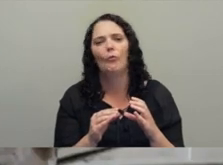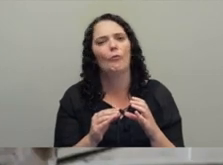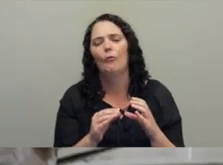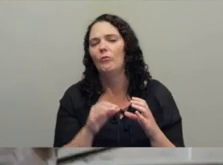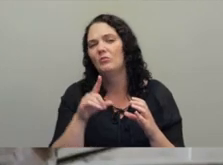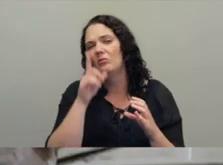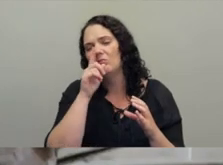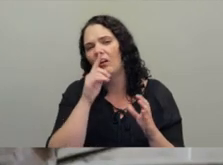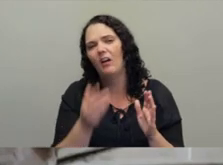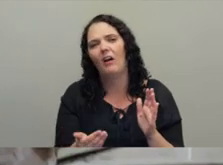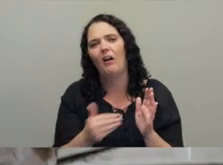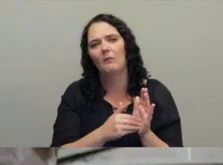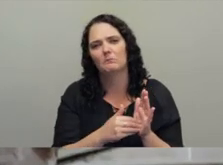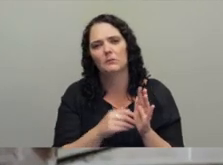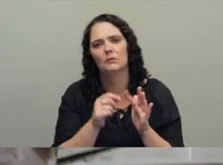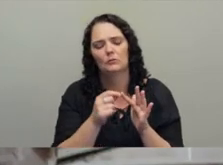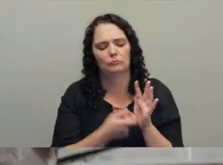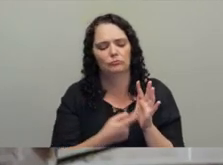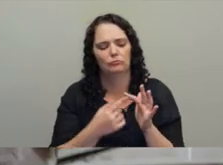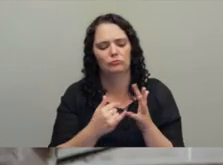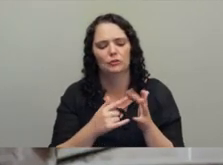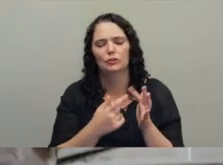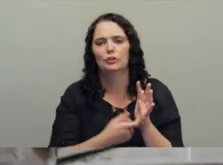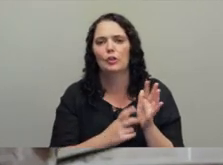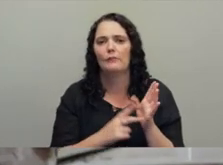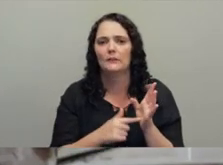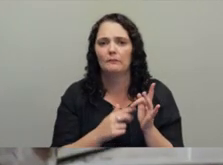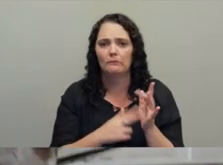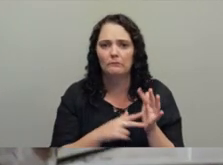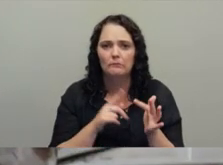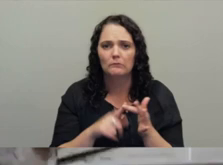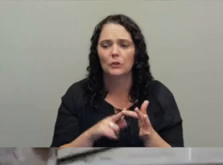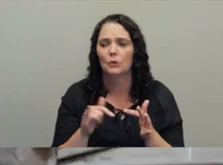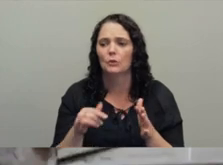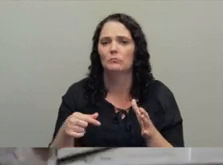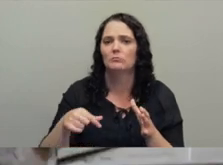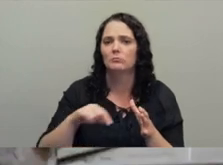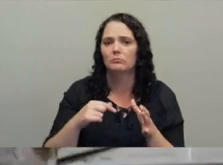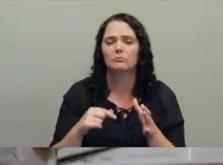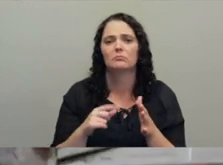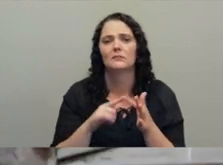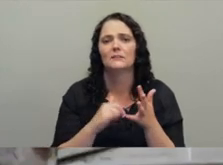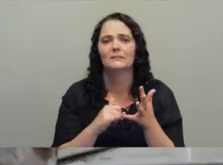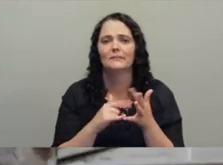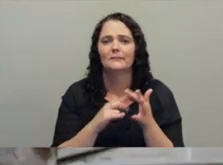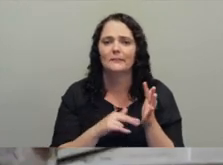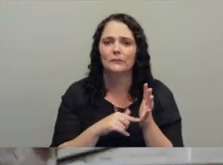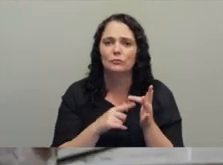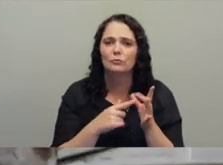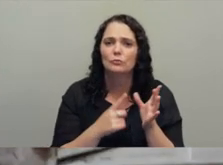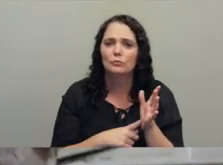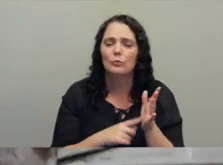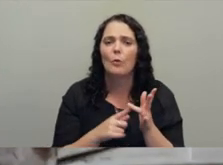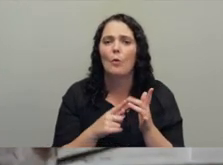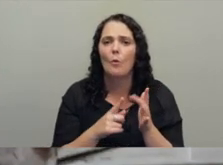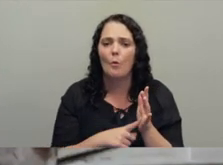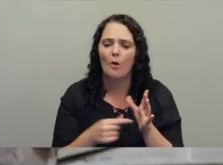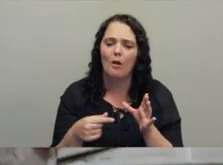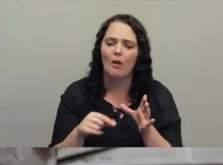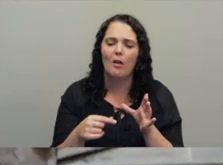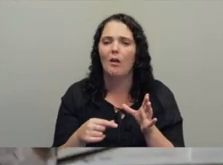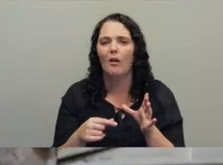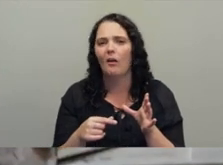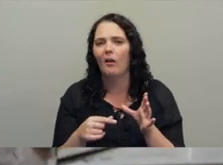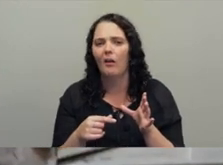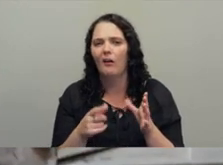preservatives in it. There's essential oils you can put in it that will help preserve it, but it won't last forever. You're better off just making it every week or two when